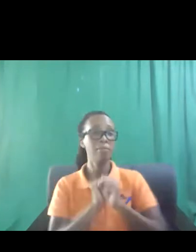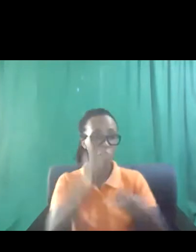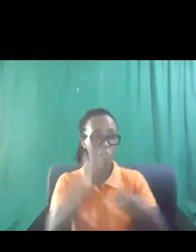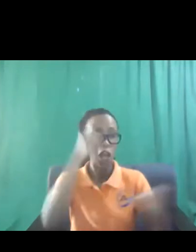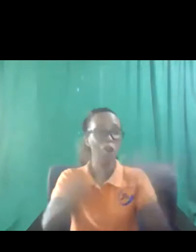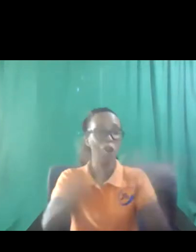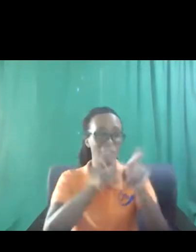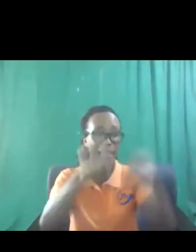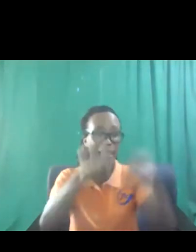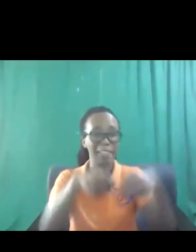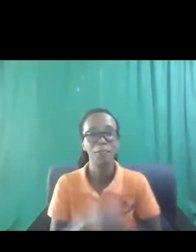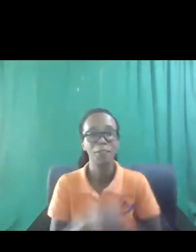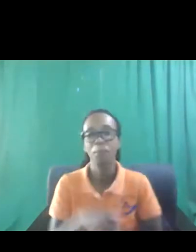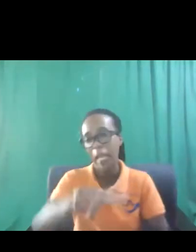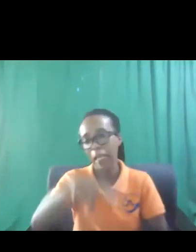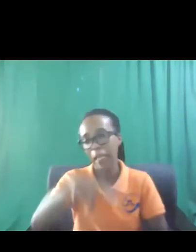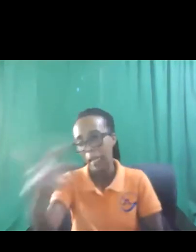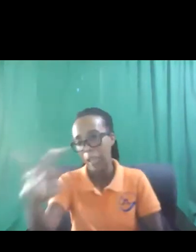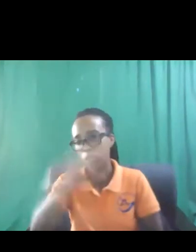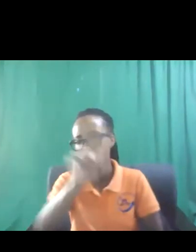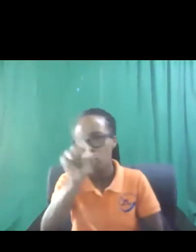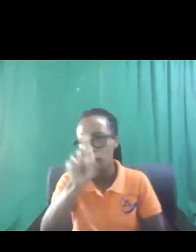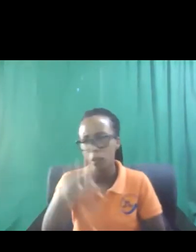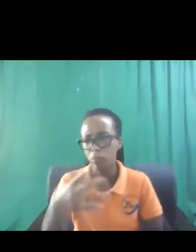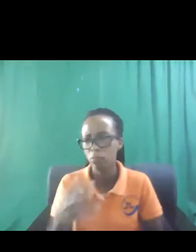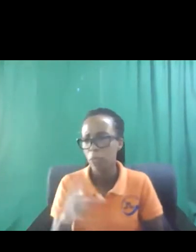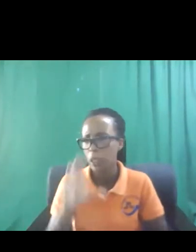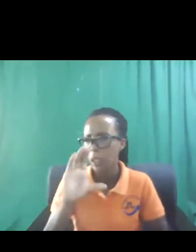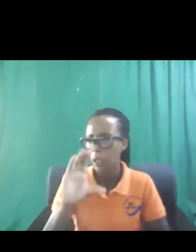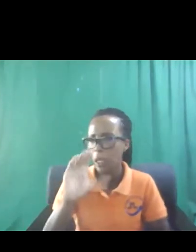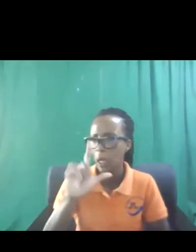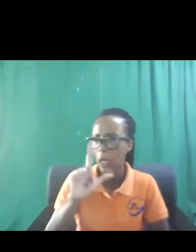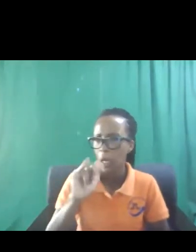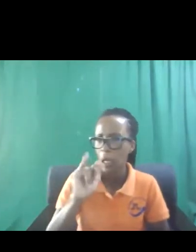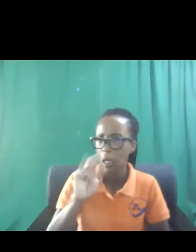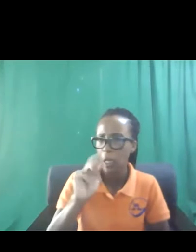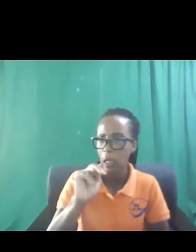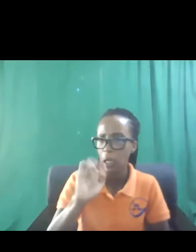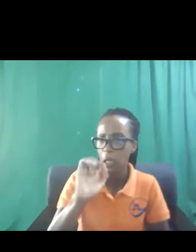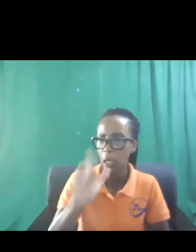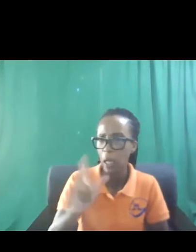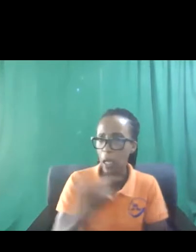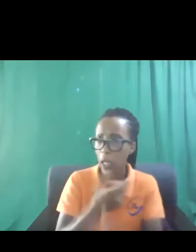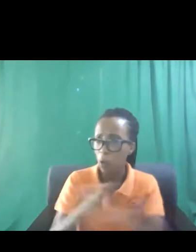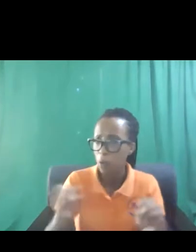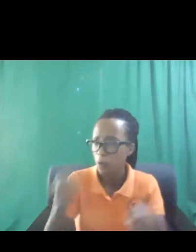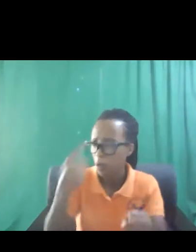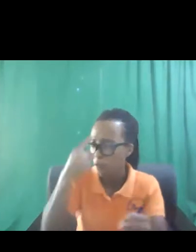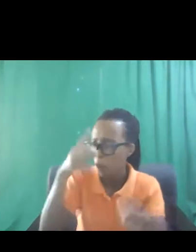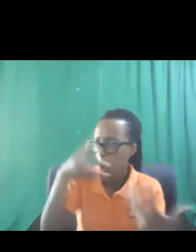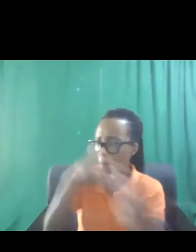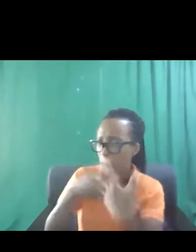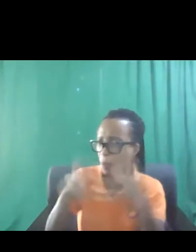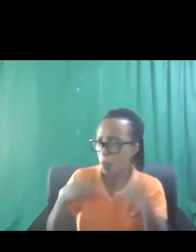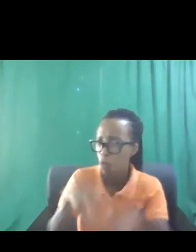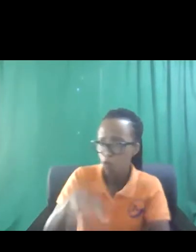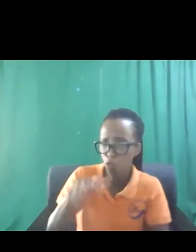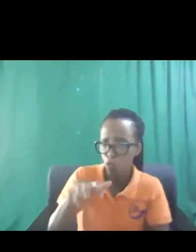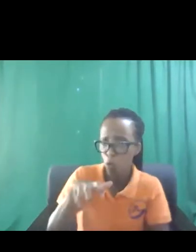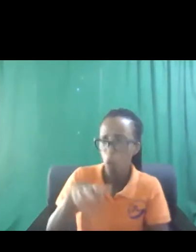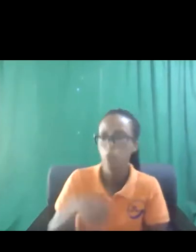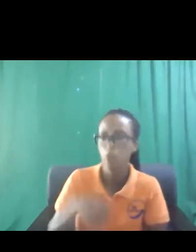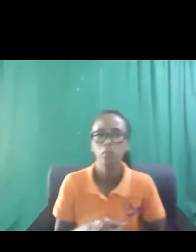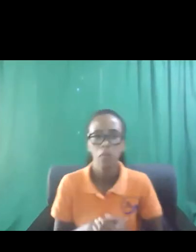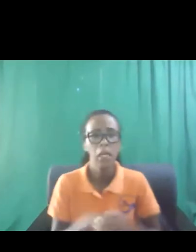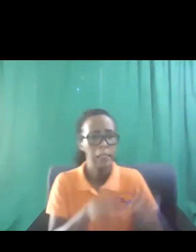And our next question is clinical linguistics for stroke patients as well? Yes. So